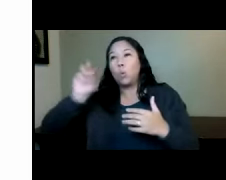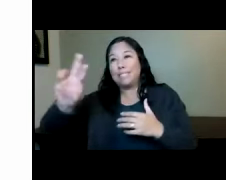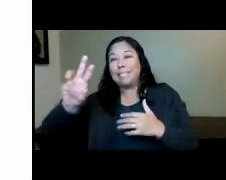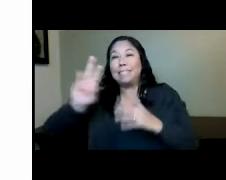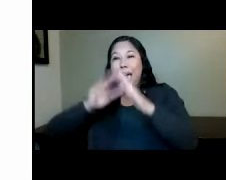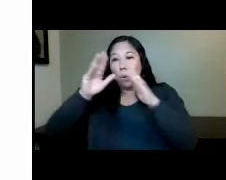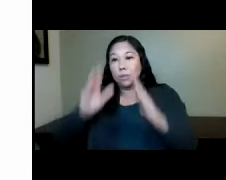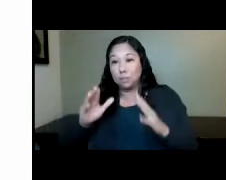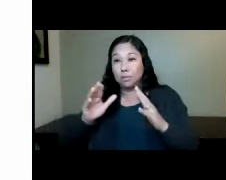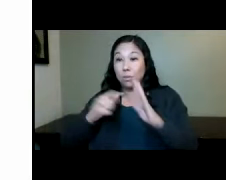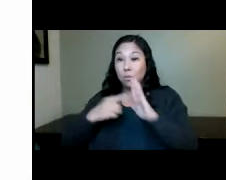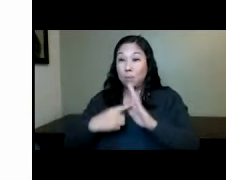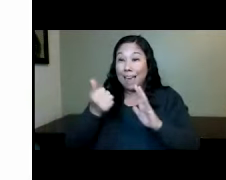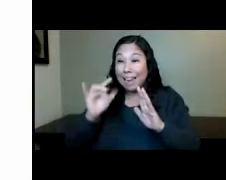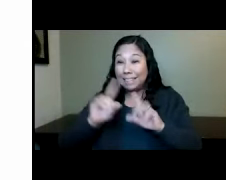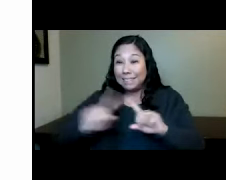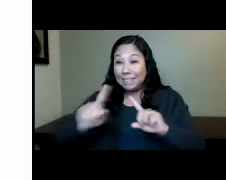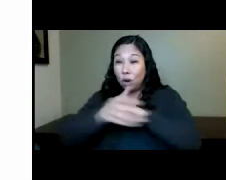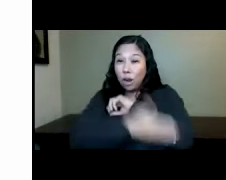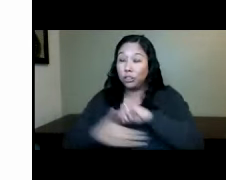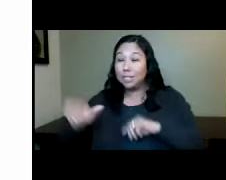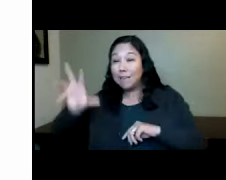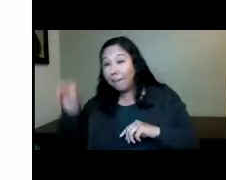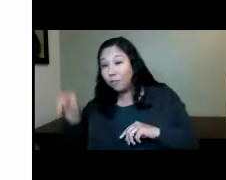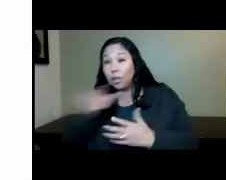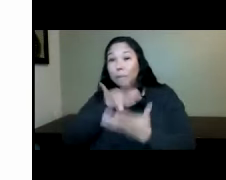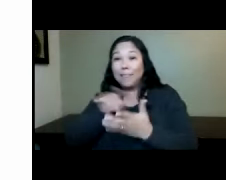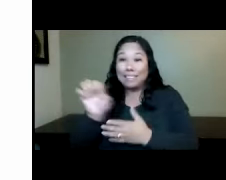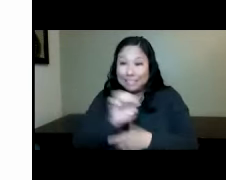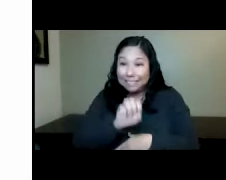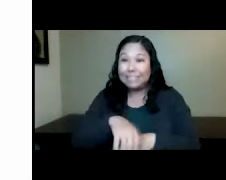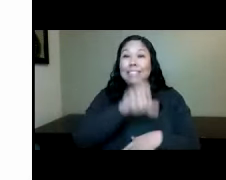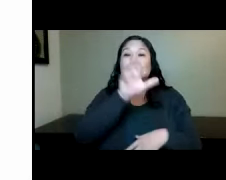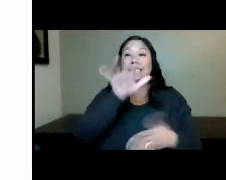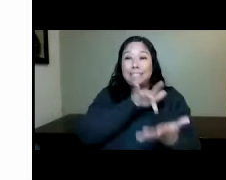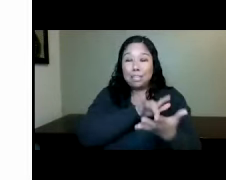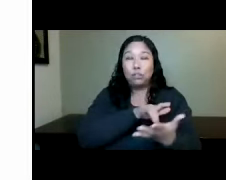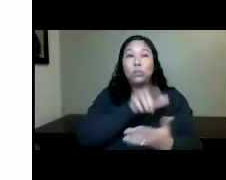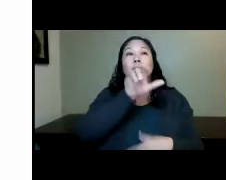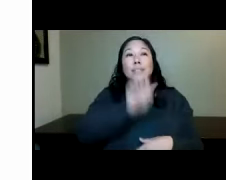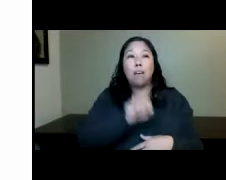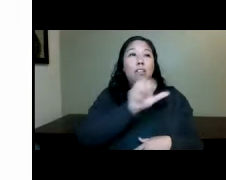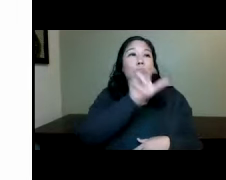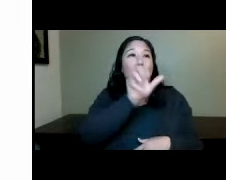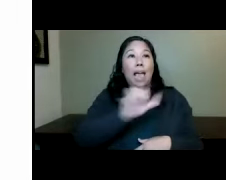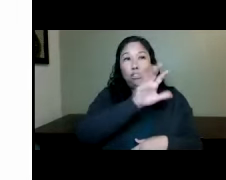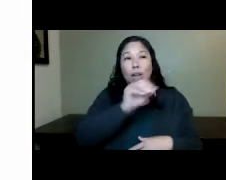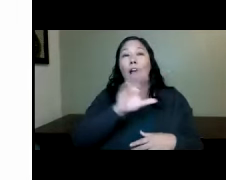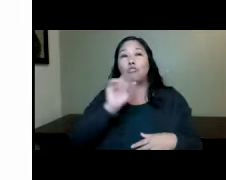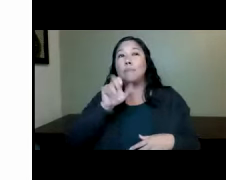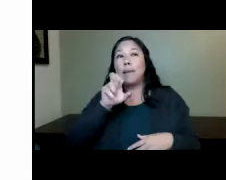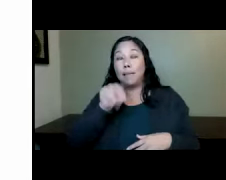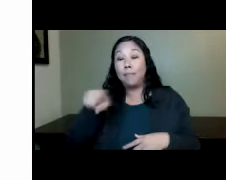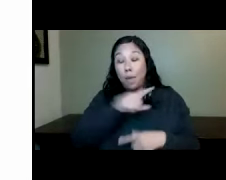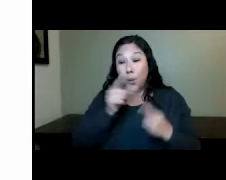represent 18 different countries from Africa, the Middle East, Central and South Asia, and the Caribbean. They used community health workers to